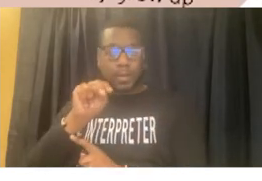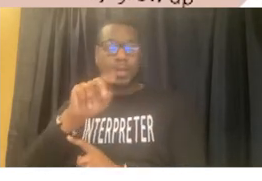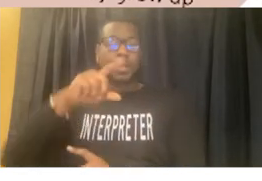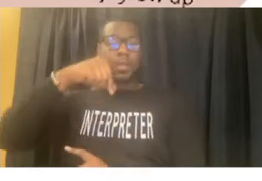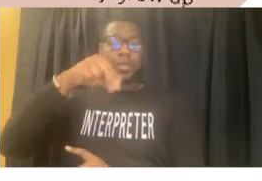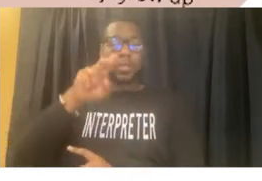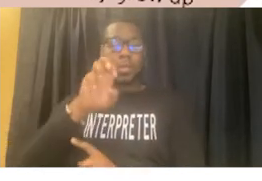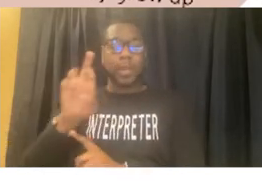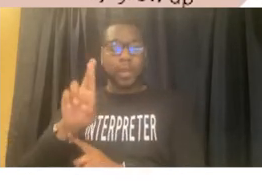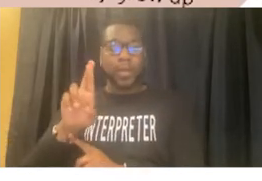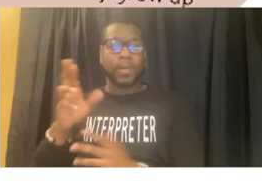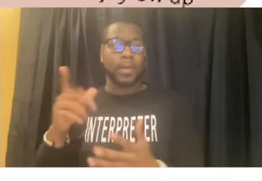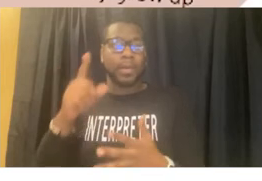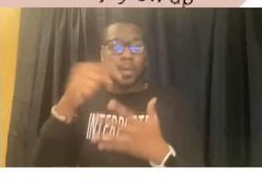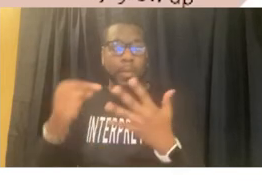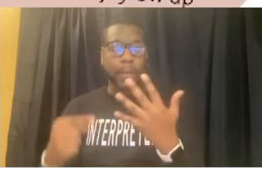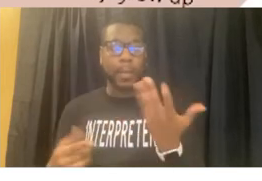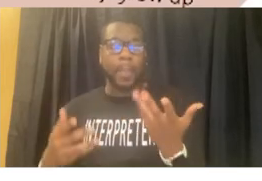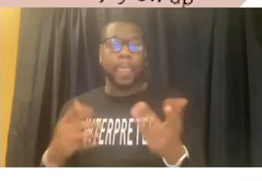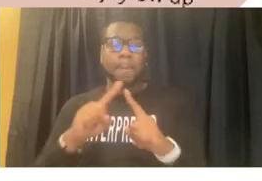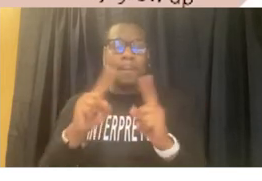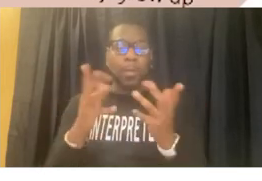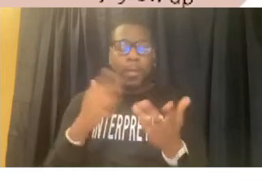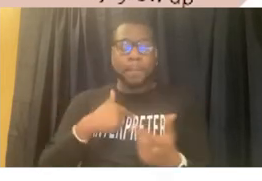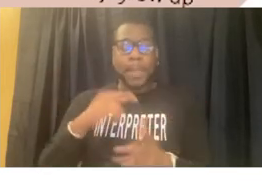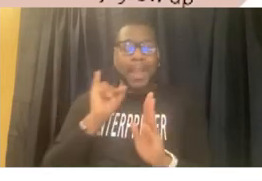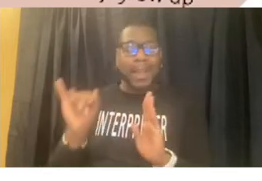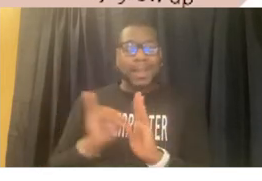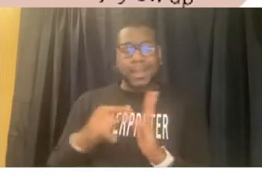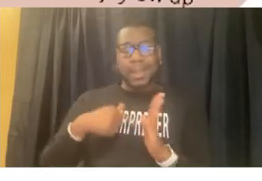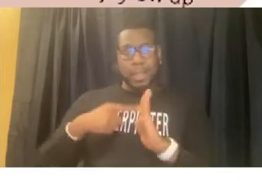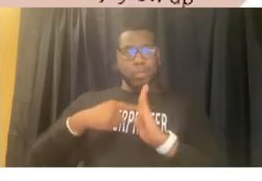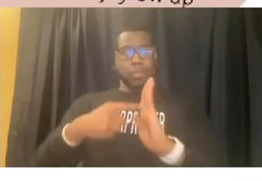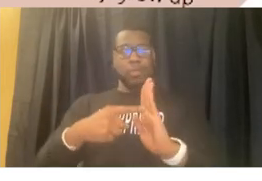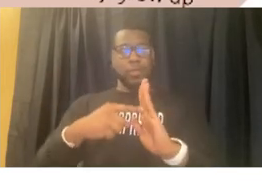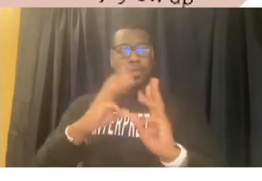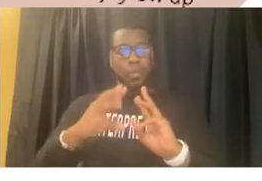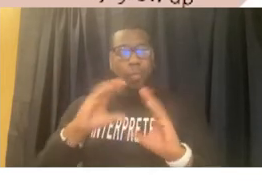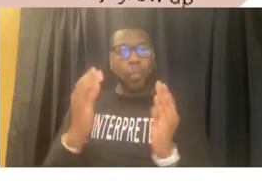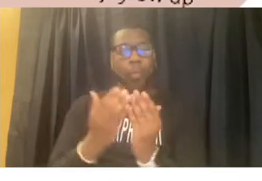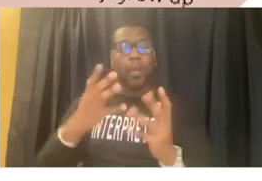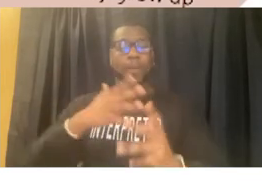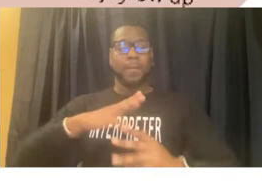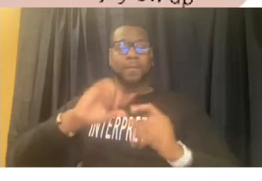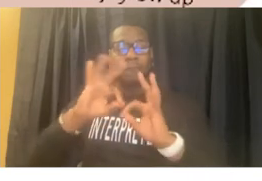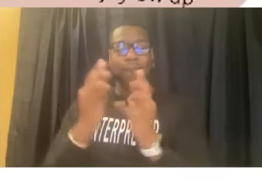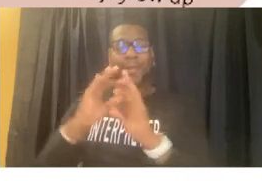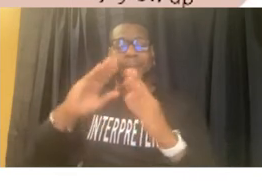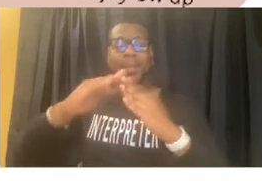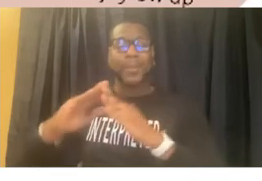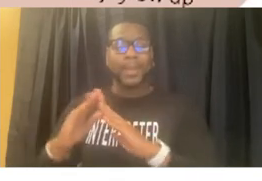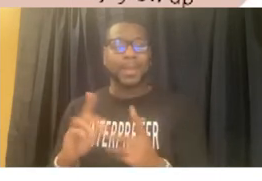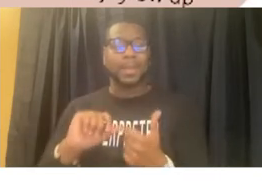and what is my identity when I present it to you? What is my identity when I present it to my family and my community?